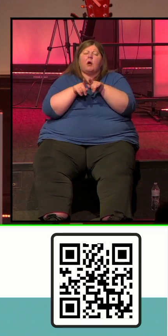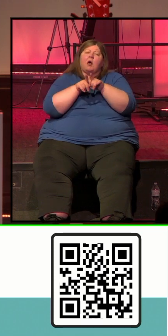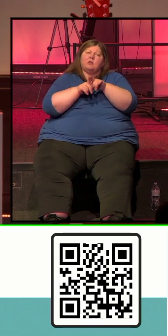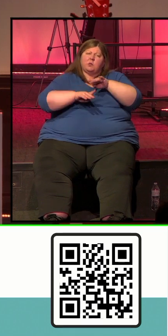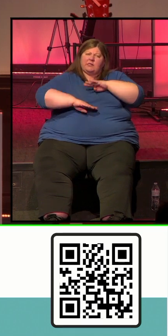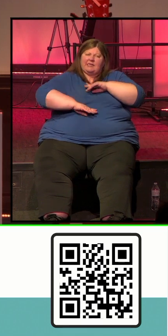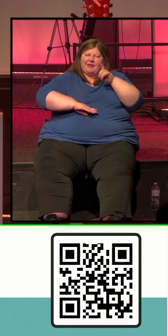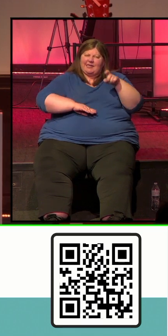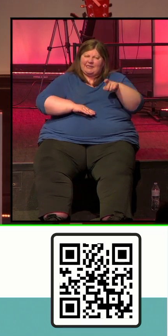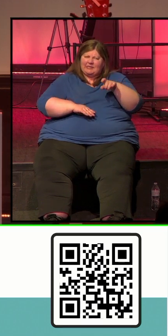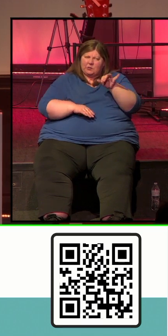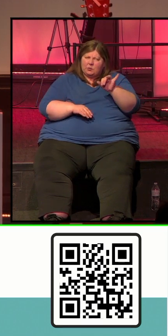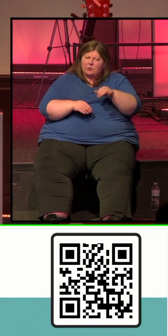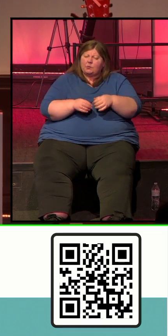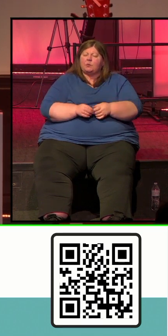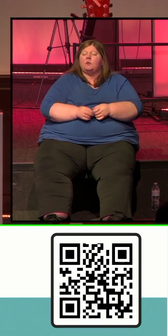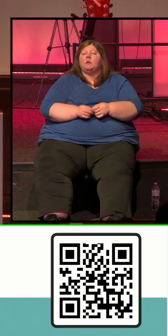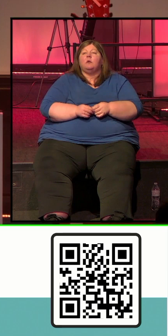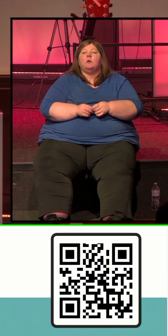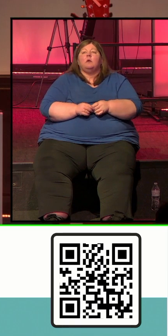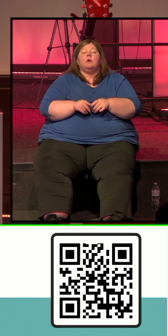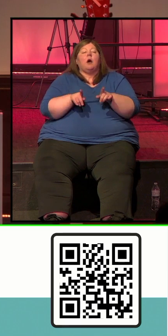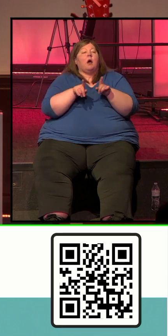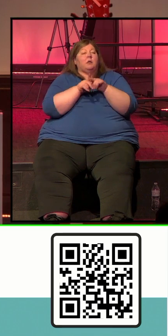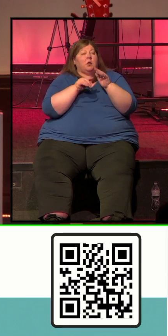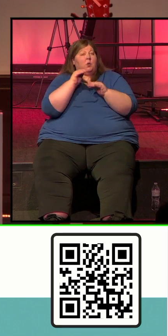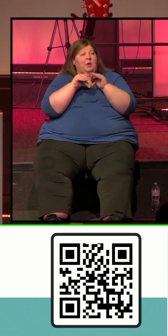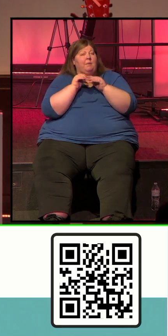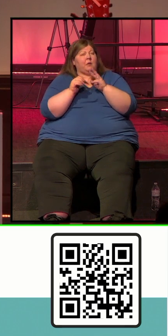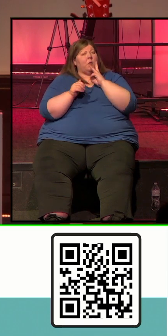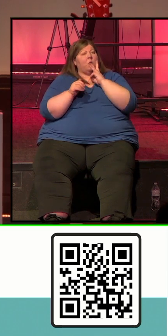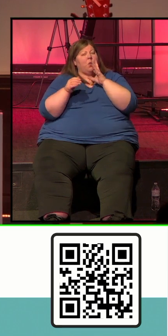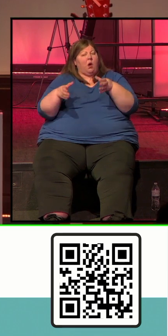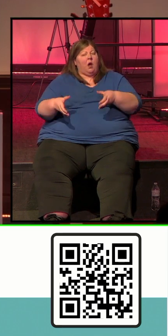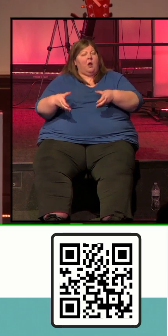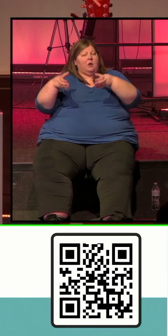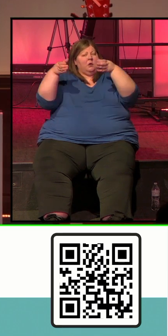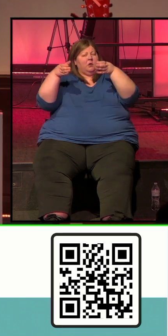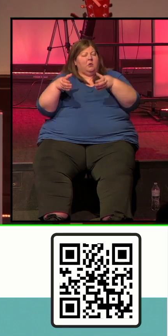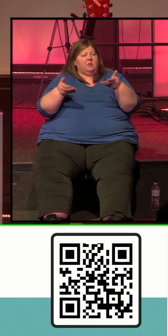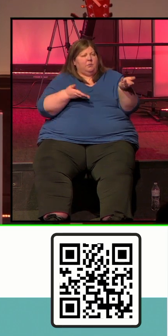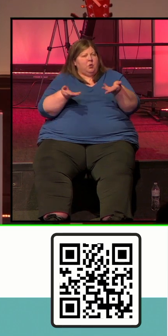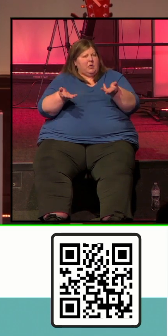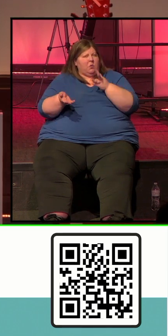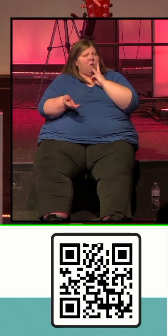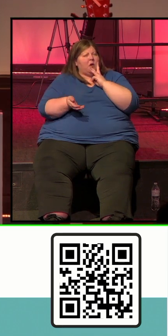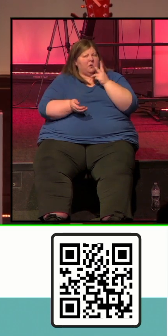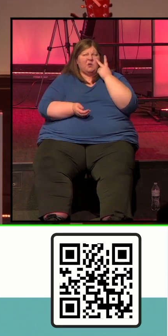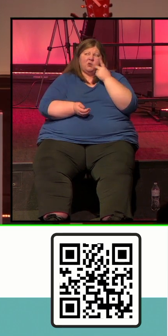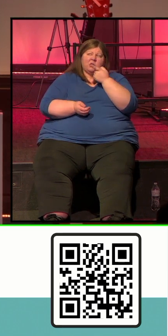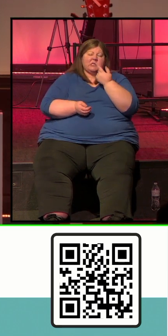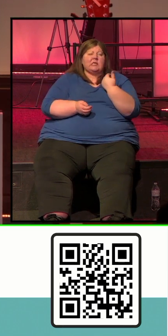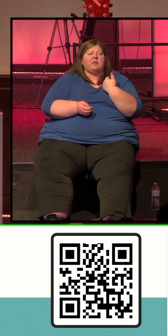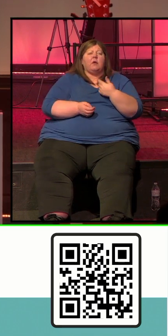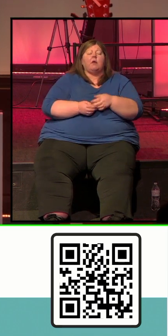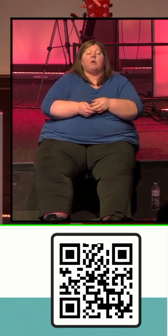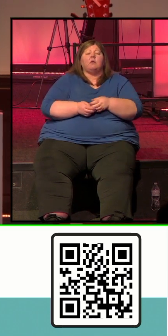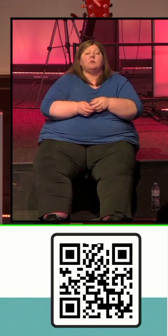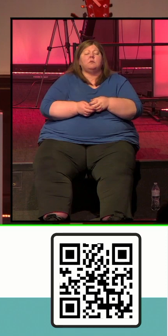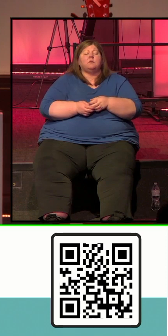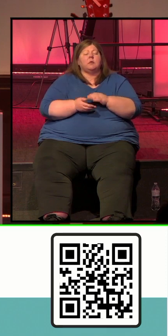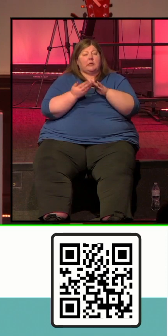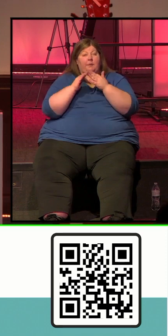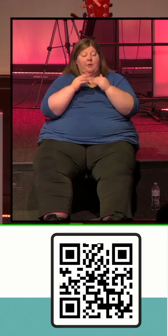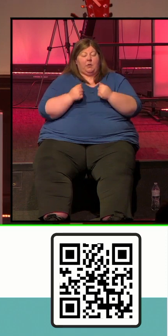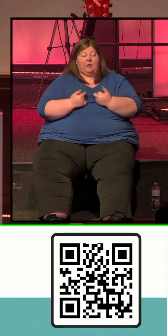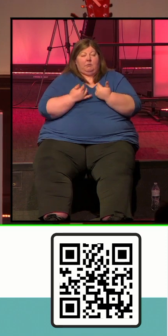needs. And then we also built a water kiosk that's been bringing water. We got to actually see that when we were there. It's brought water and life to the